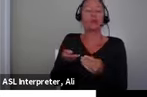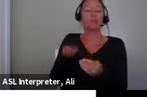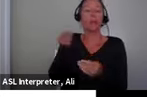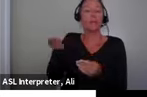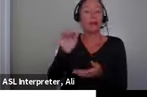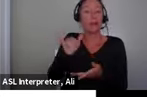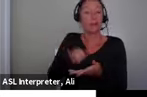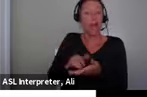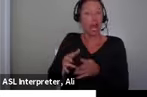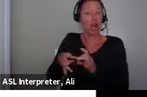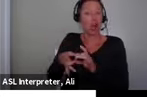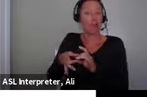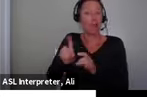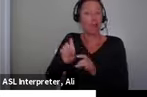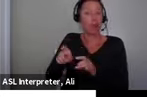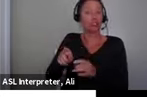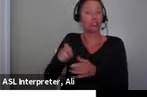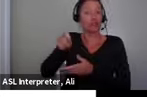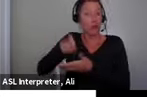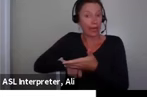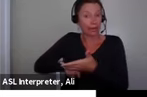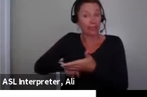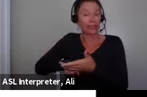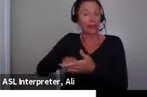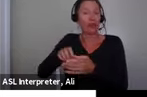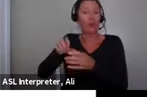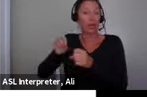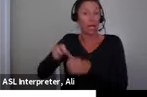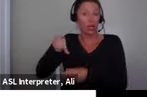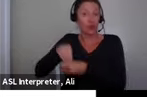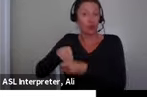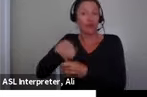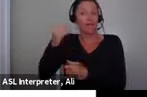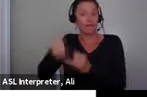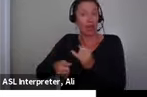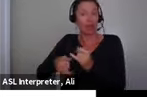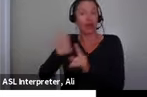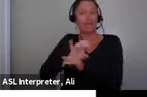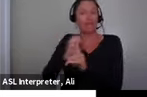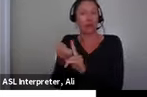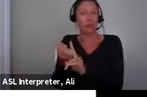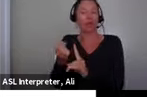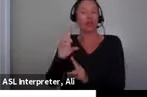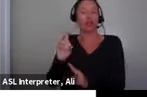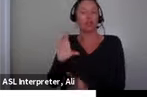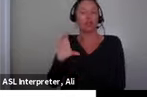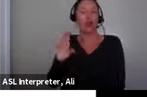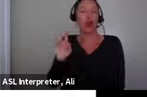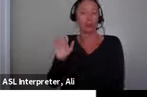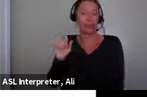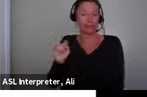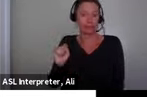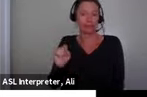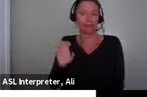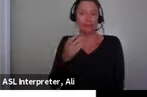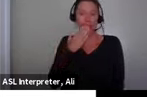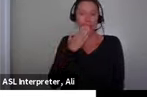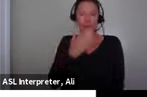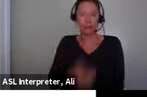addressed with the final environmental document. Thank you, Chris. And thank you, Meredith.